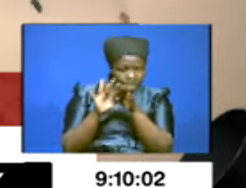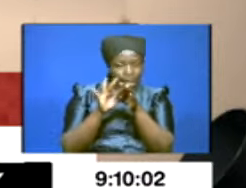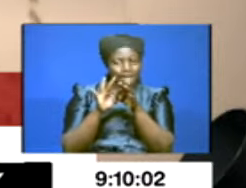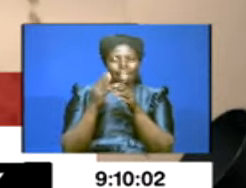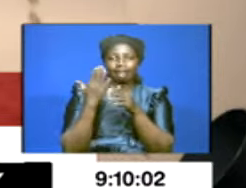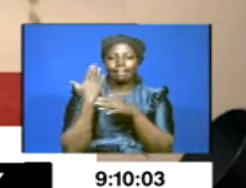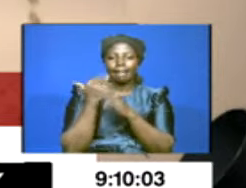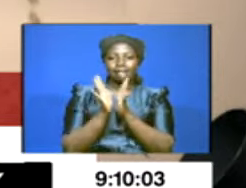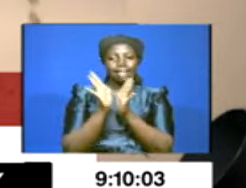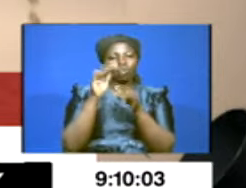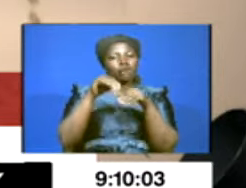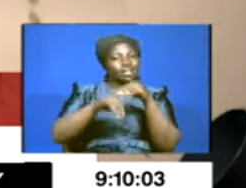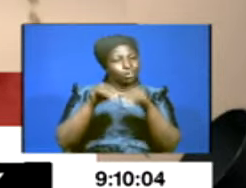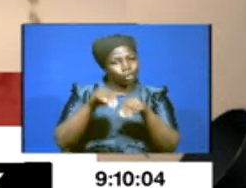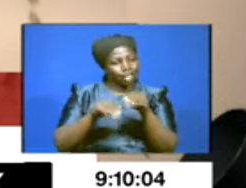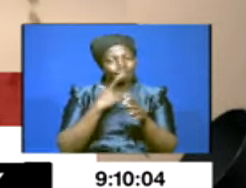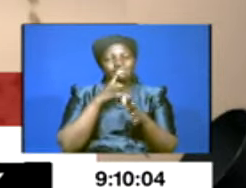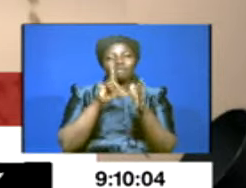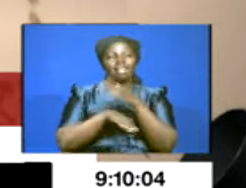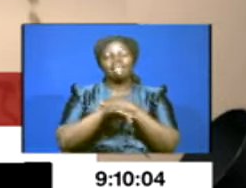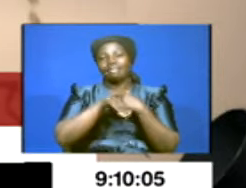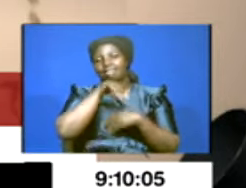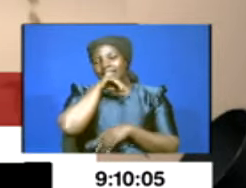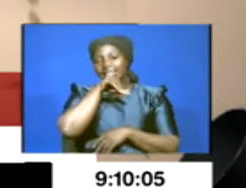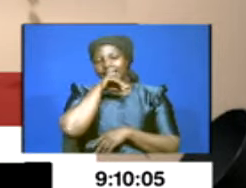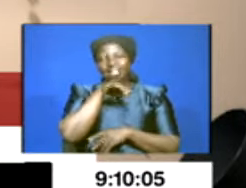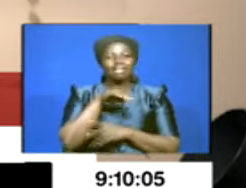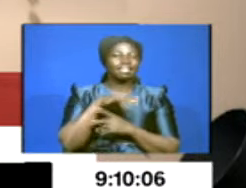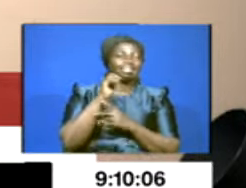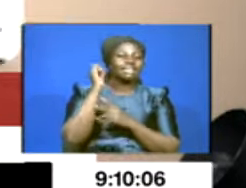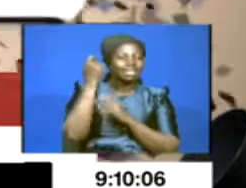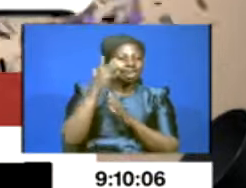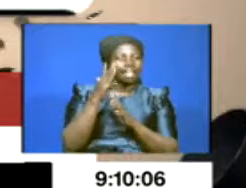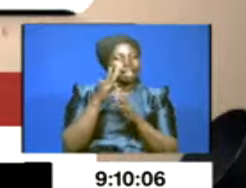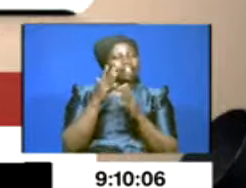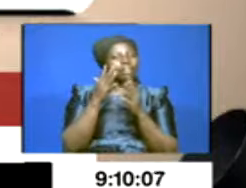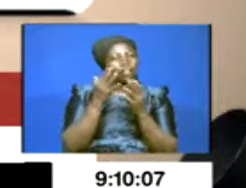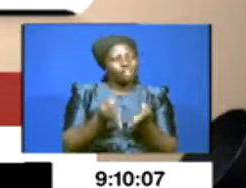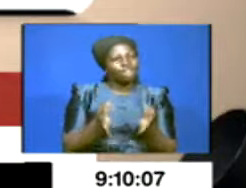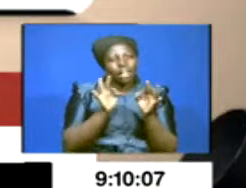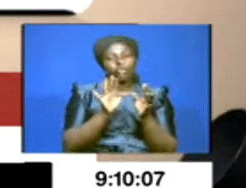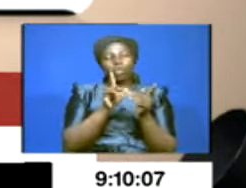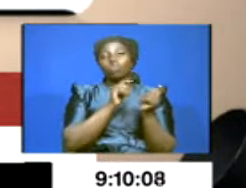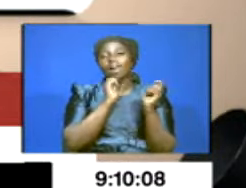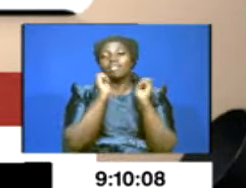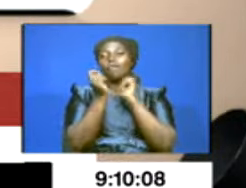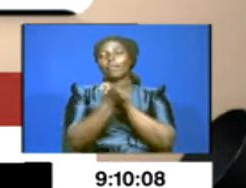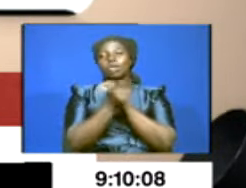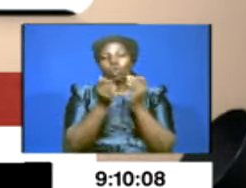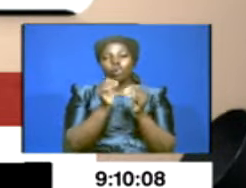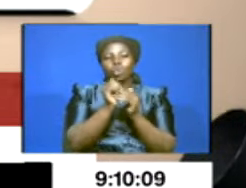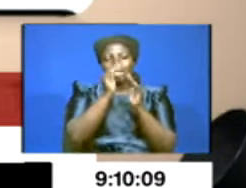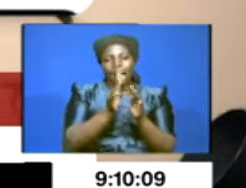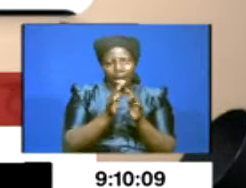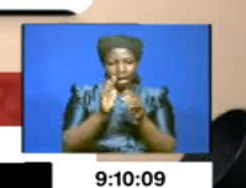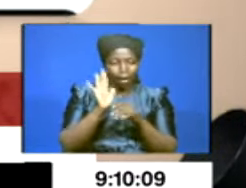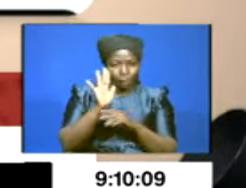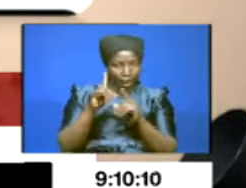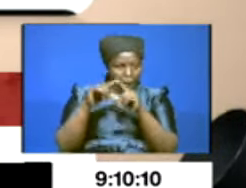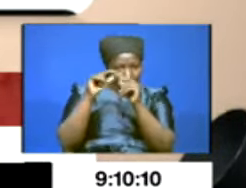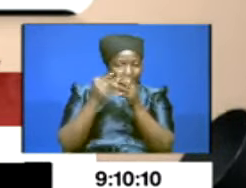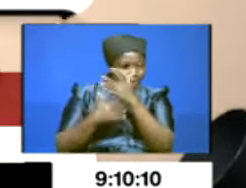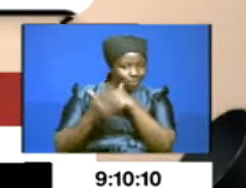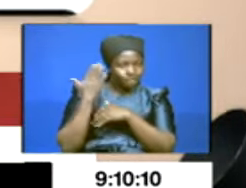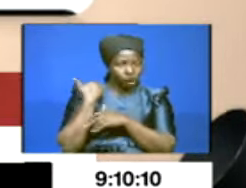election, termed Odinga as Kenya's foremost transformational leader. In his message, former Mombasa Governor